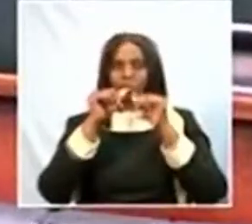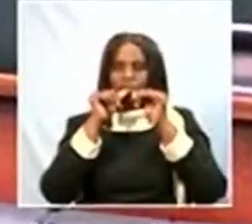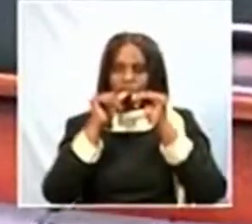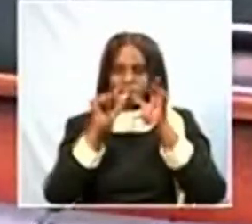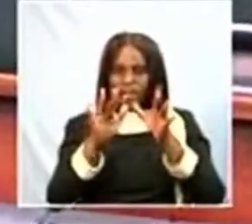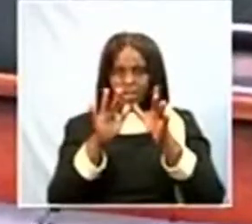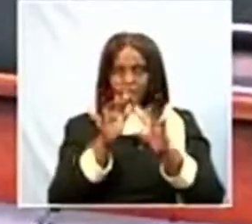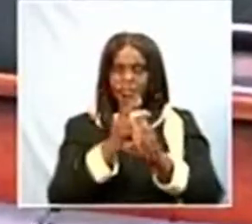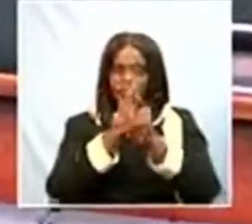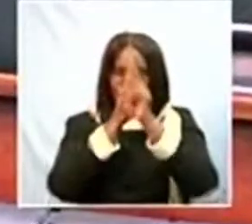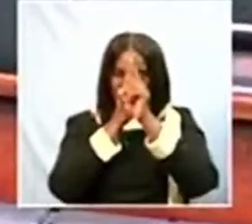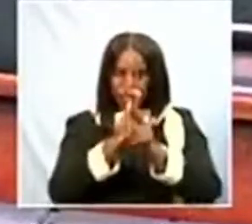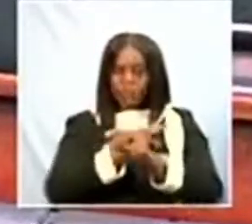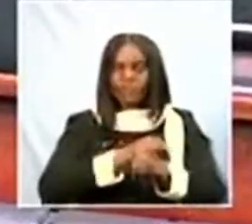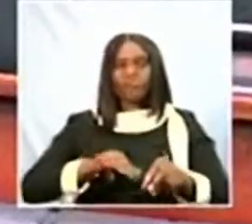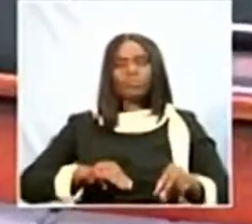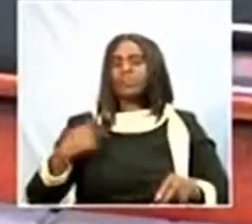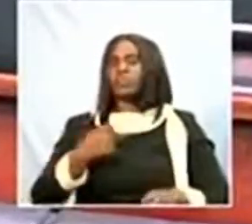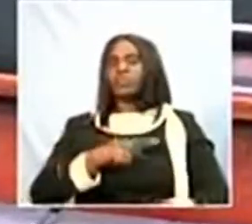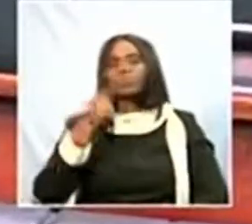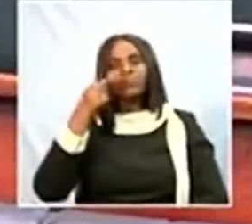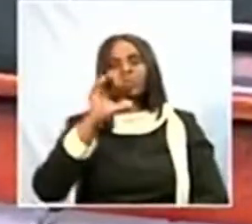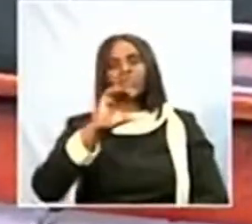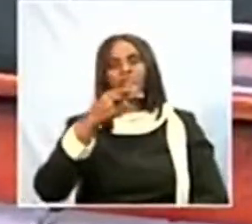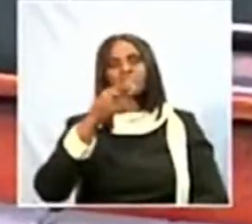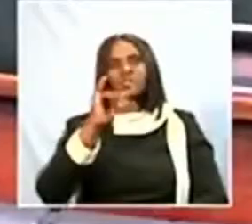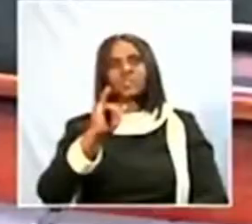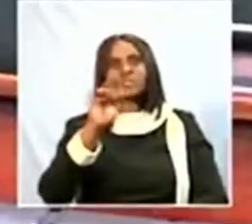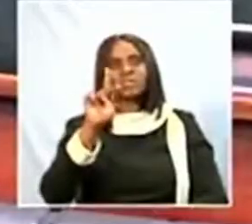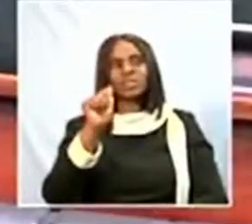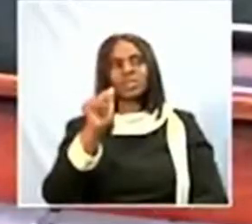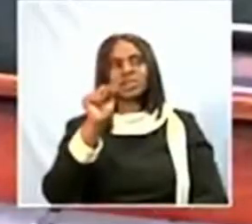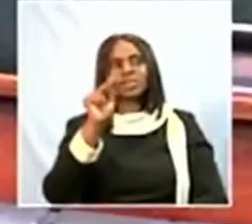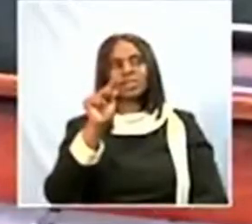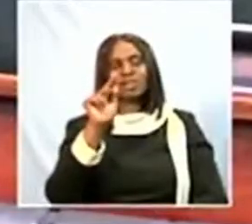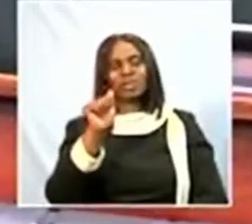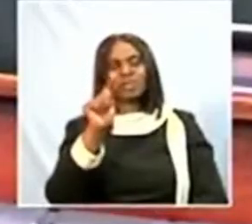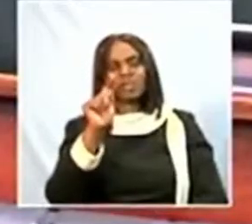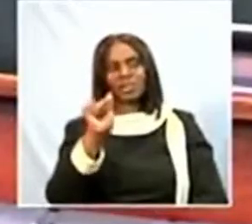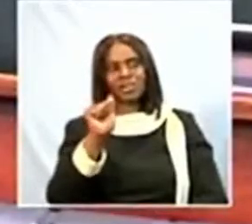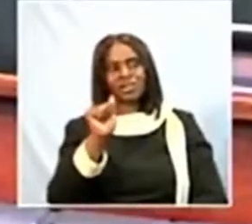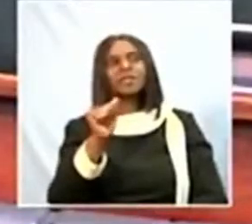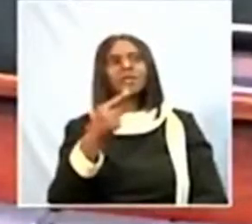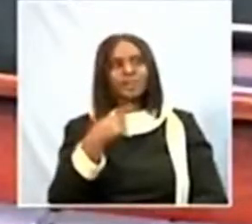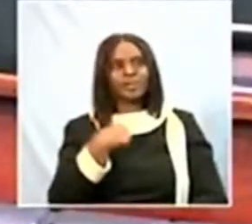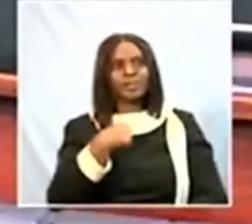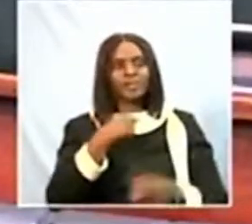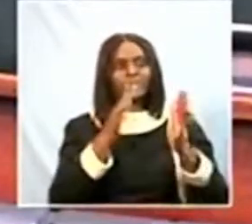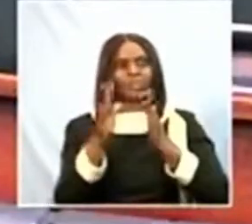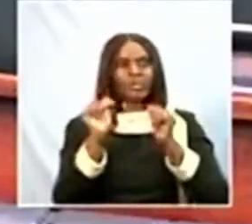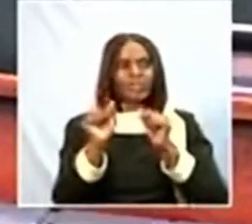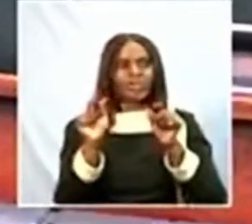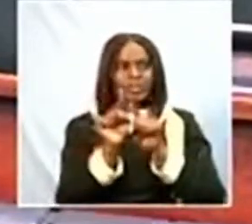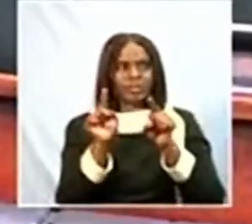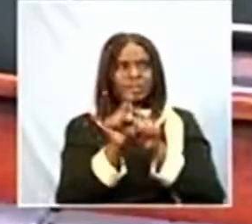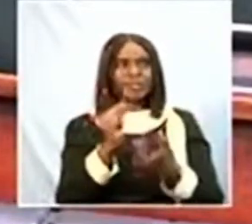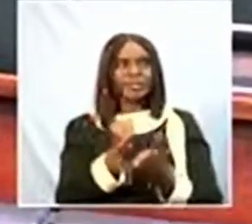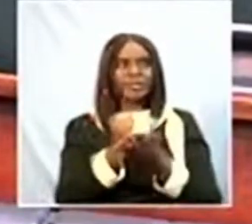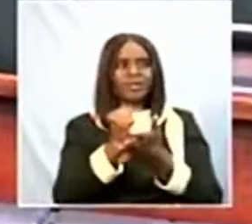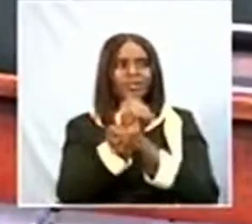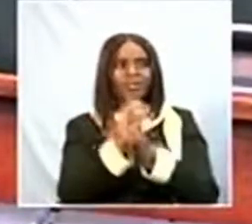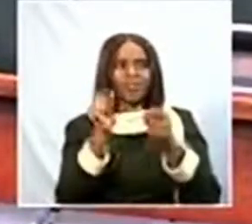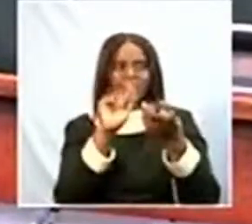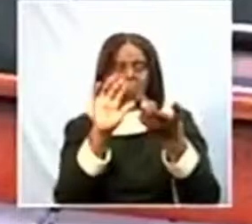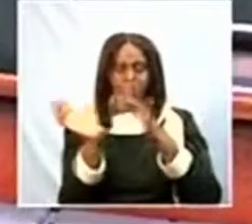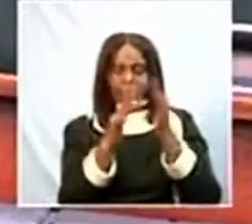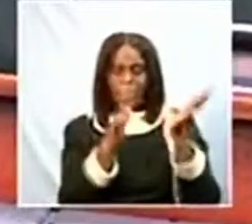the Honorable Member of Parliament for Chikankata constituency. The following are some of the measures we can take to curb climate change.